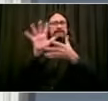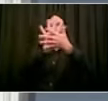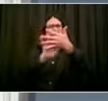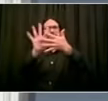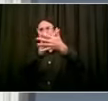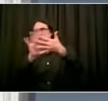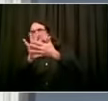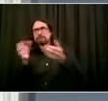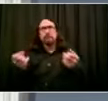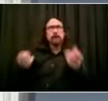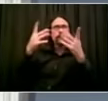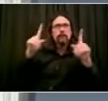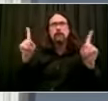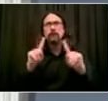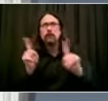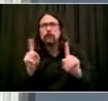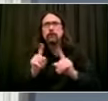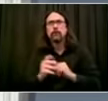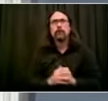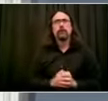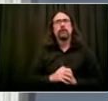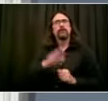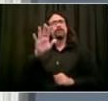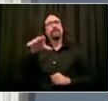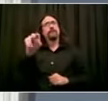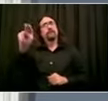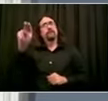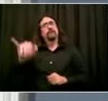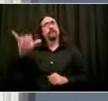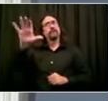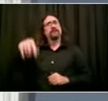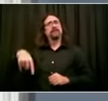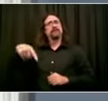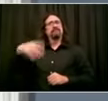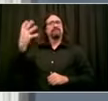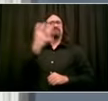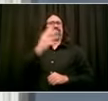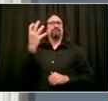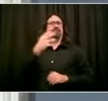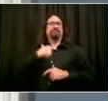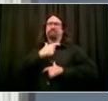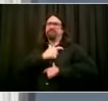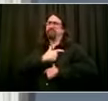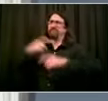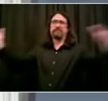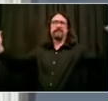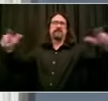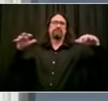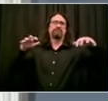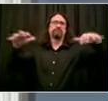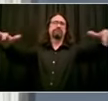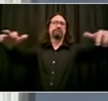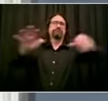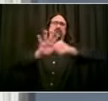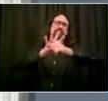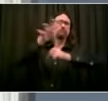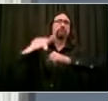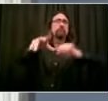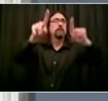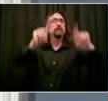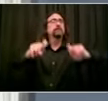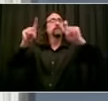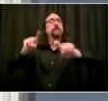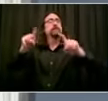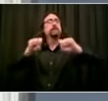like Germany and Asian countries like South Korea. We're leveraging and focusing our testing system in on the zip codes,